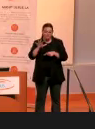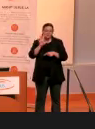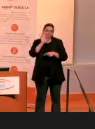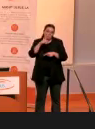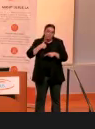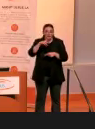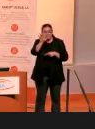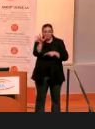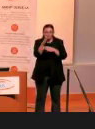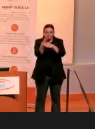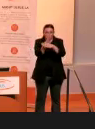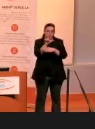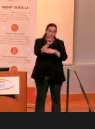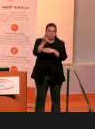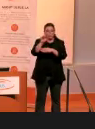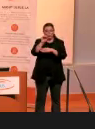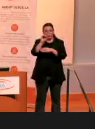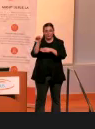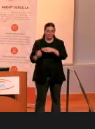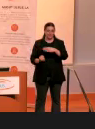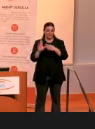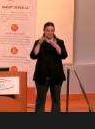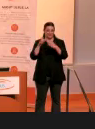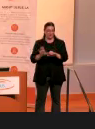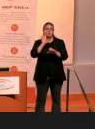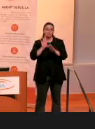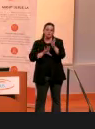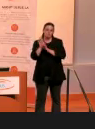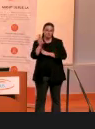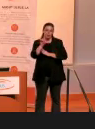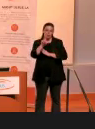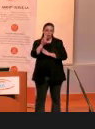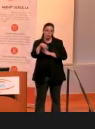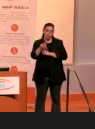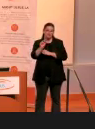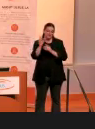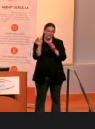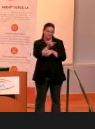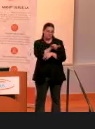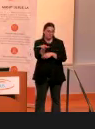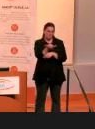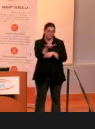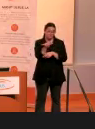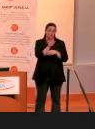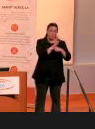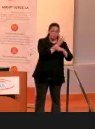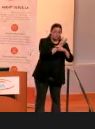chance of developing lupus. So there's a genetic component in addition to an